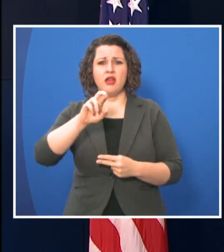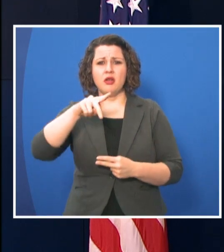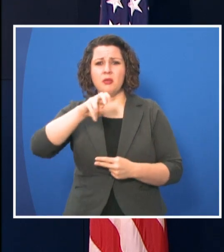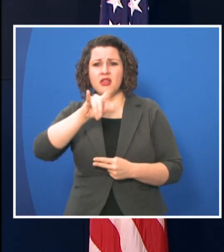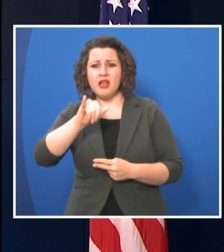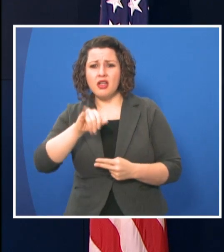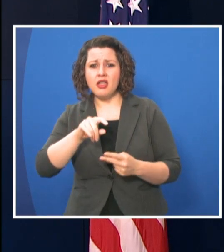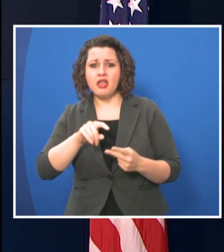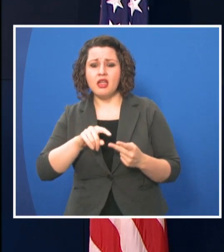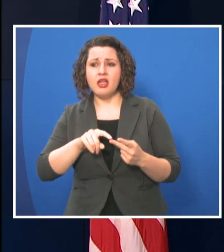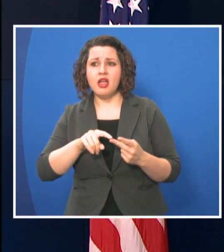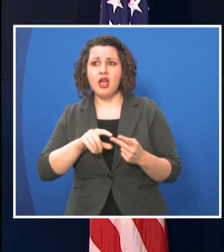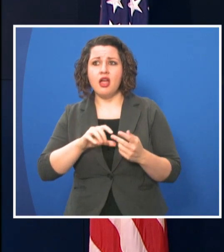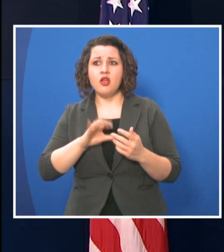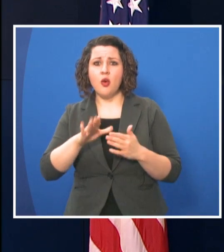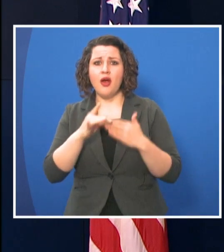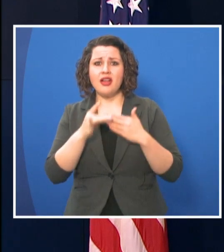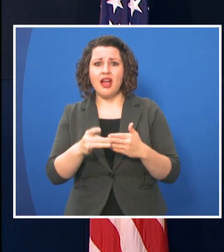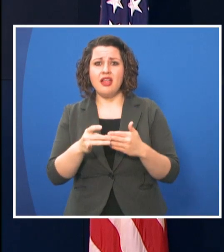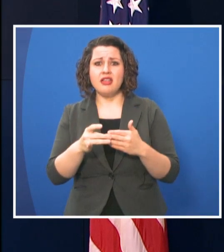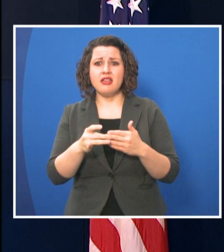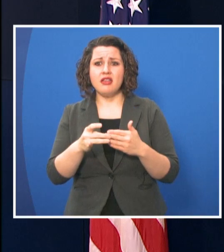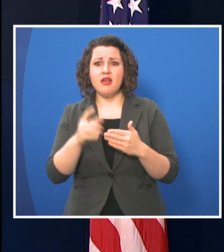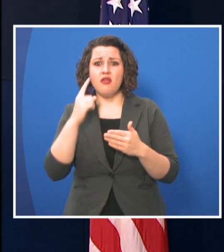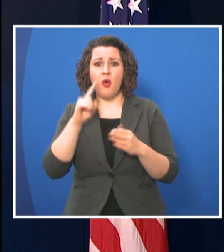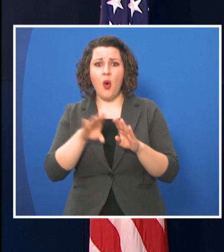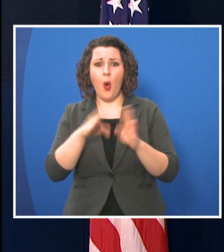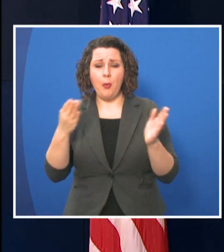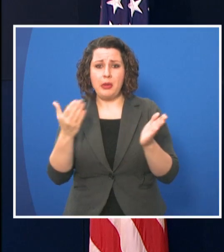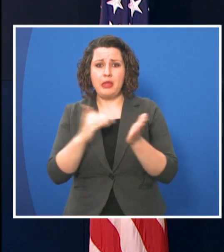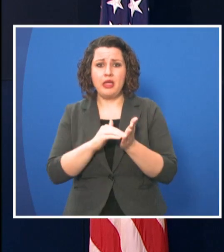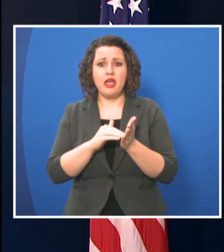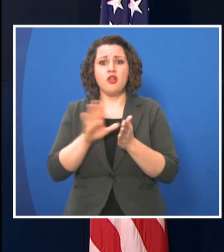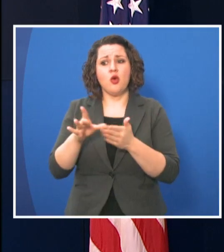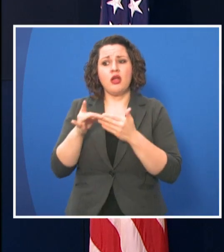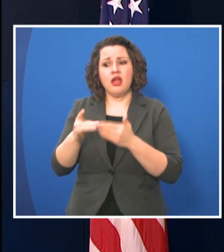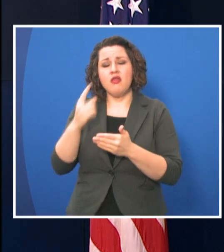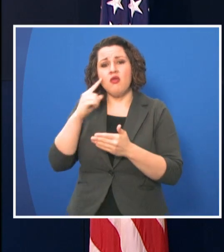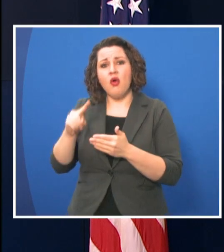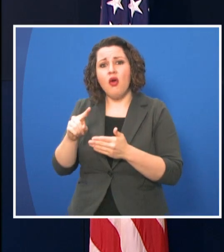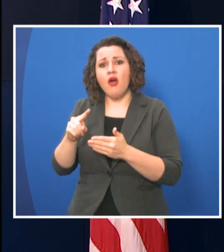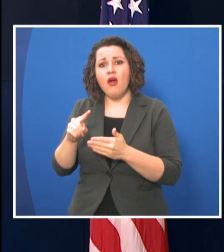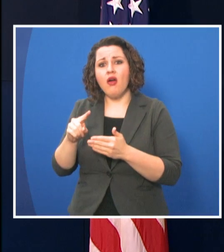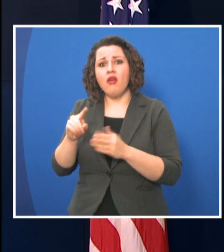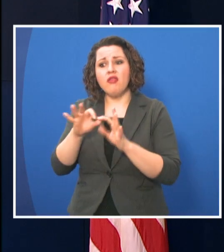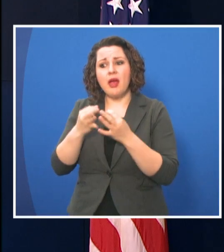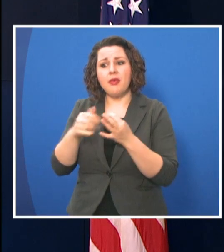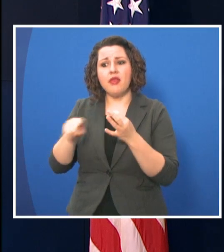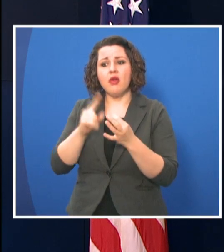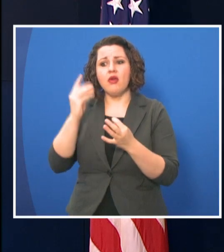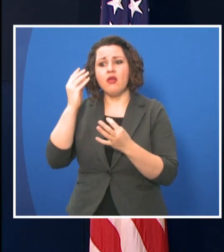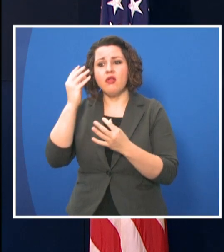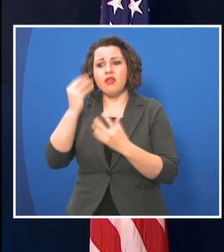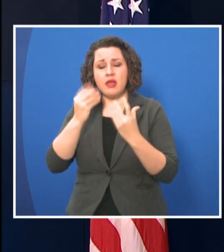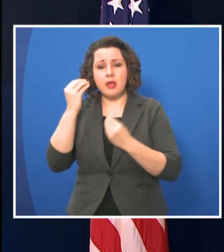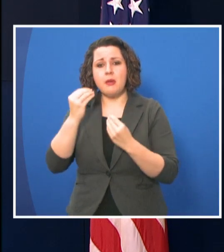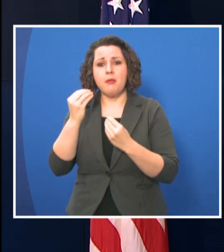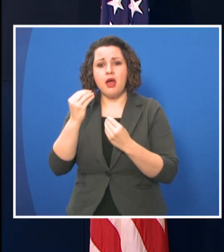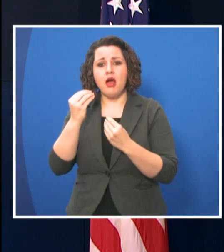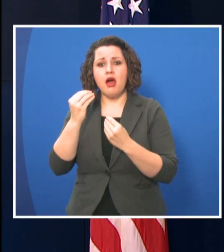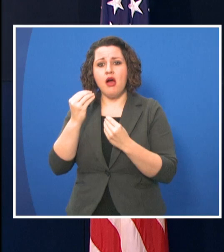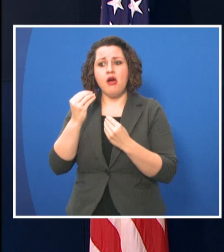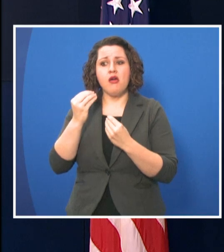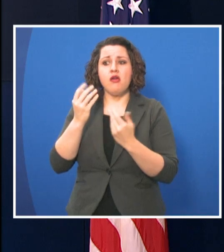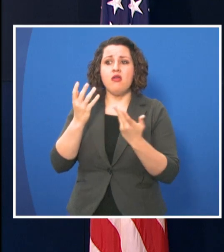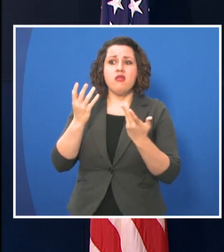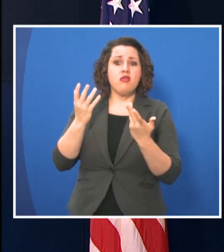you've been reopening? What's your guidance for families who are now thinking about should their kids